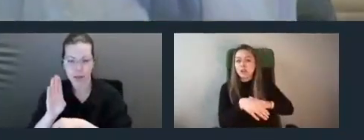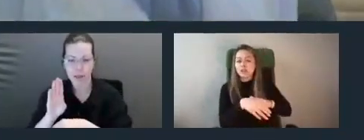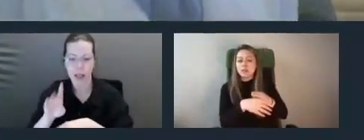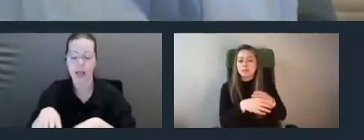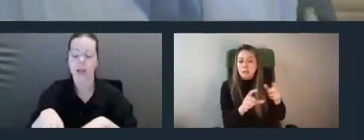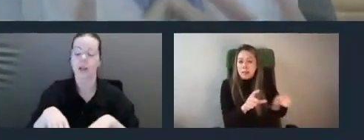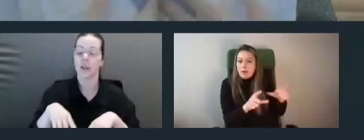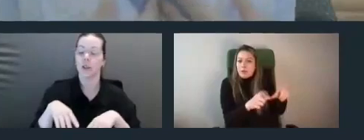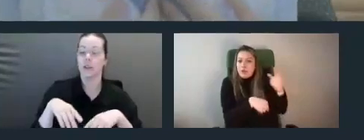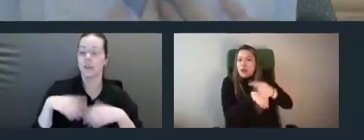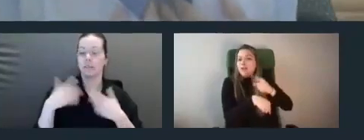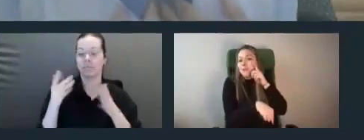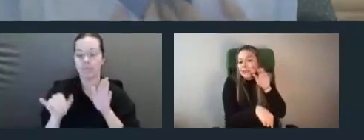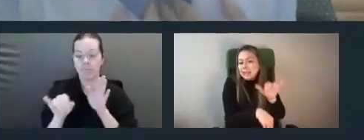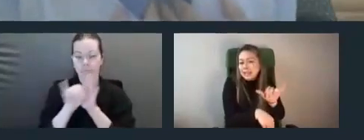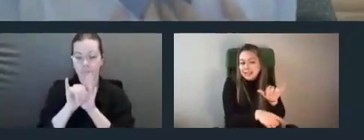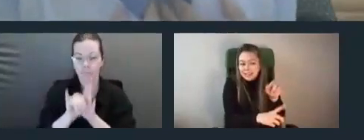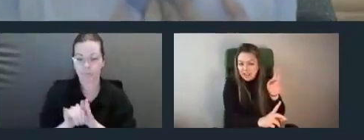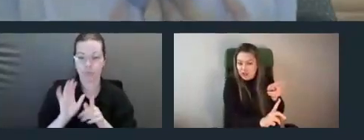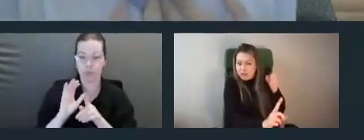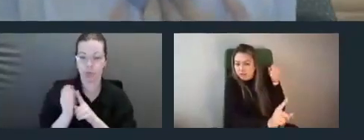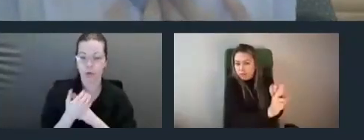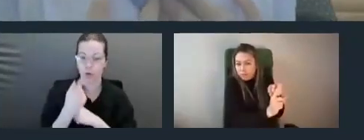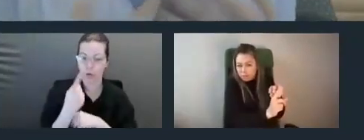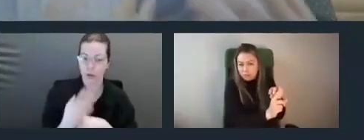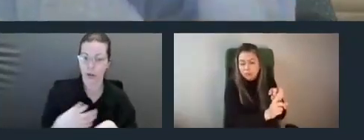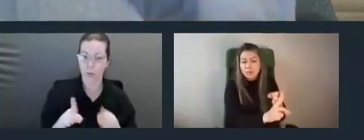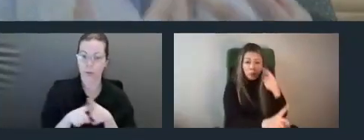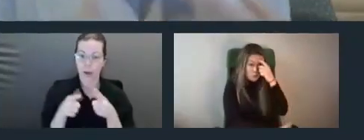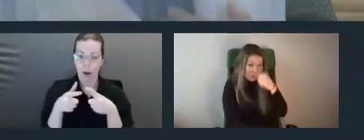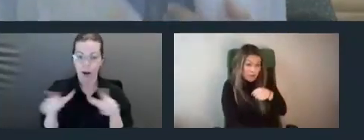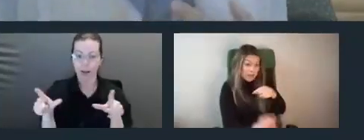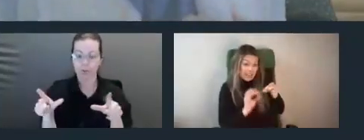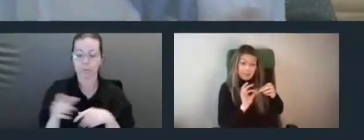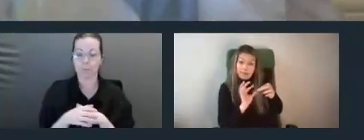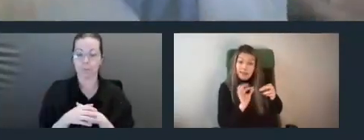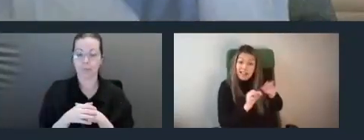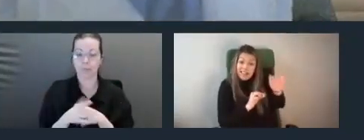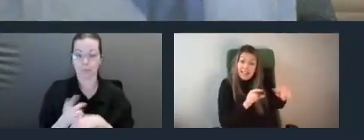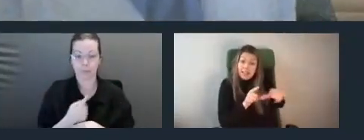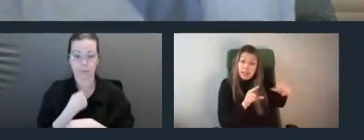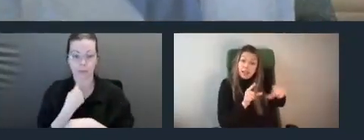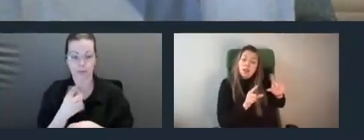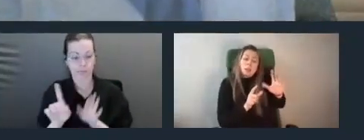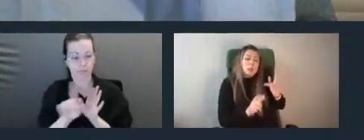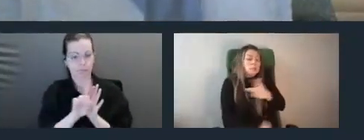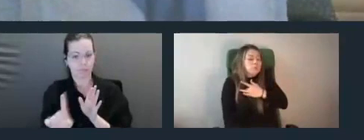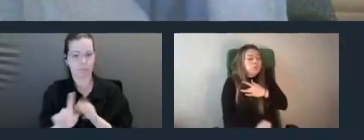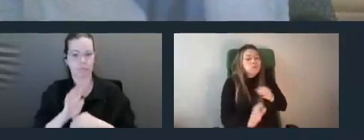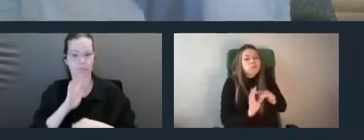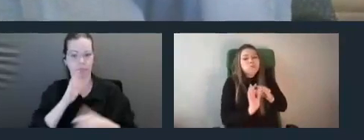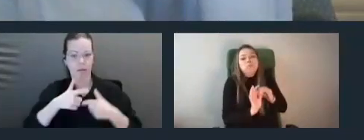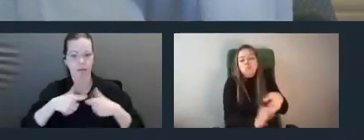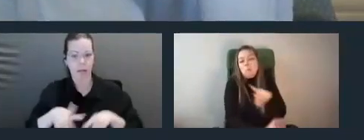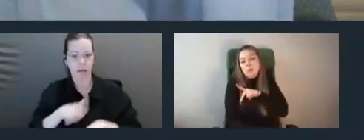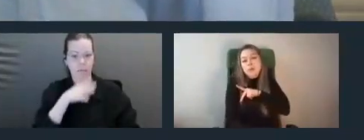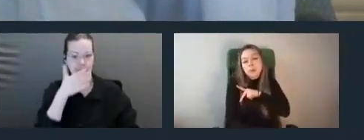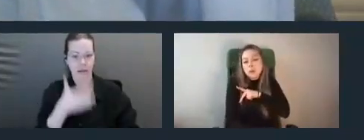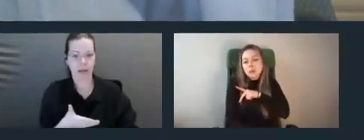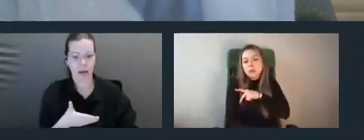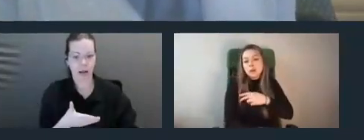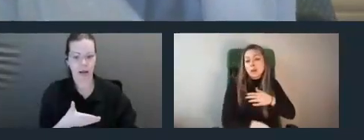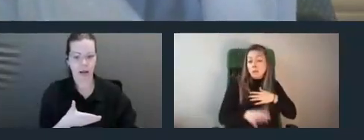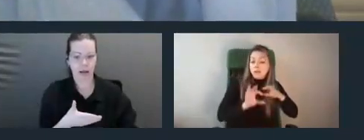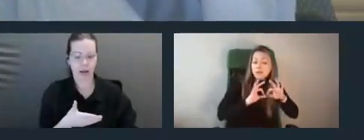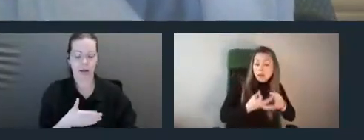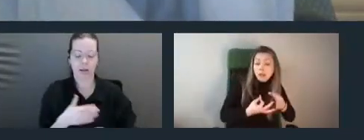Bangla speaker, it's very personal for me. And I know that in our family and in the community that I belong to, it is